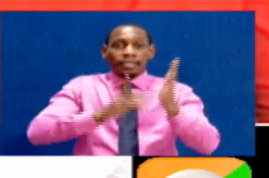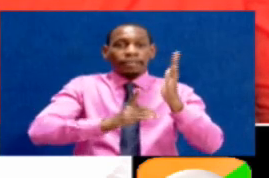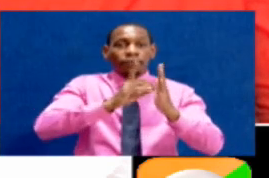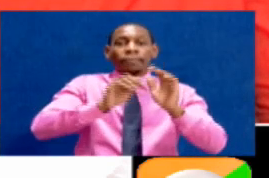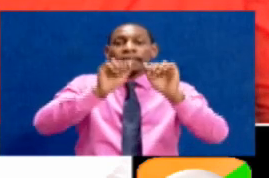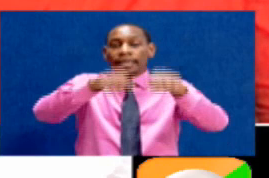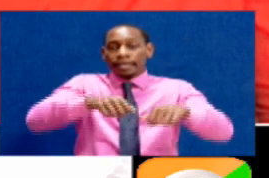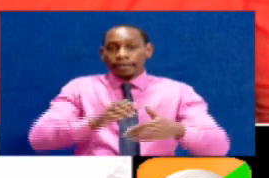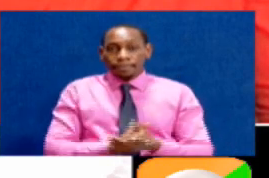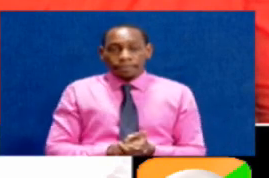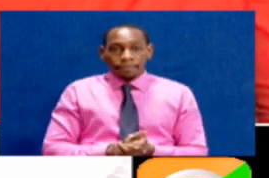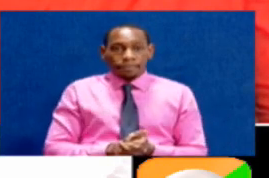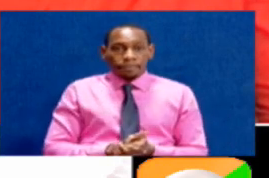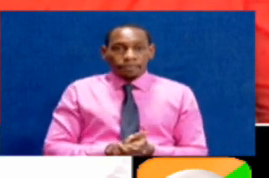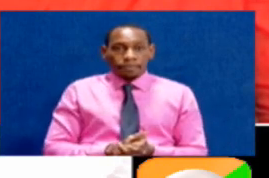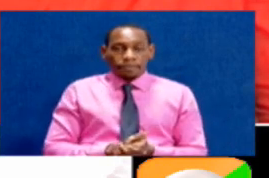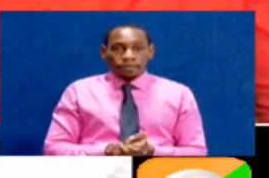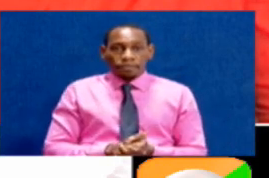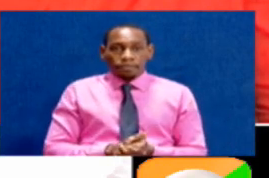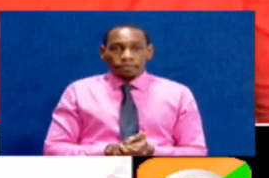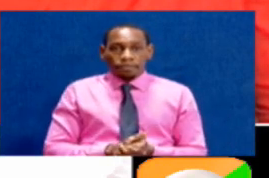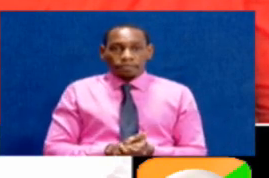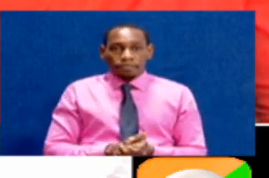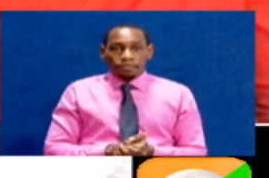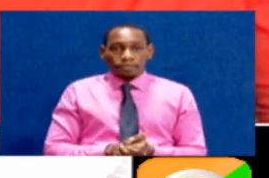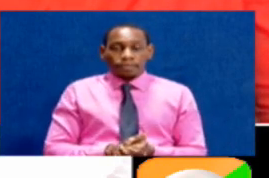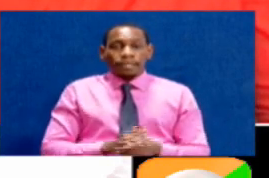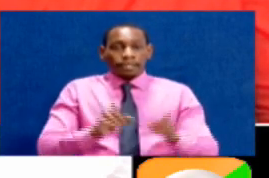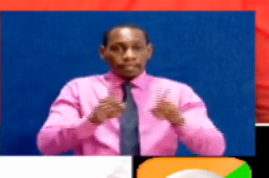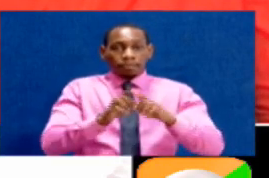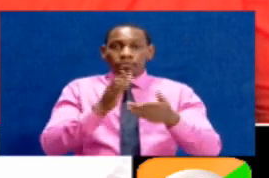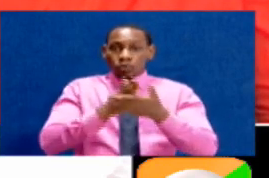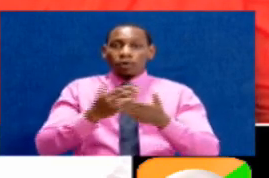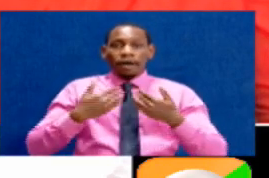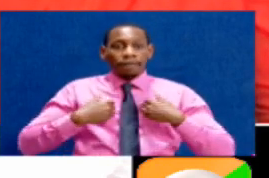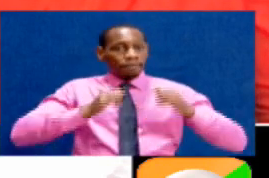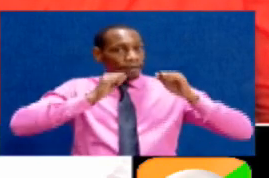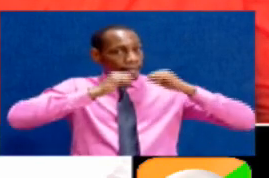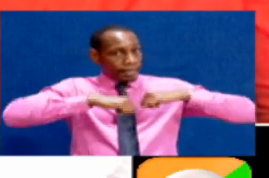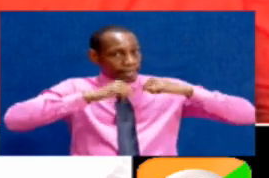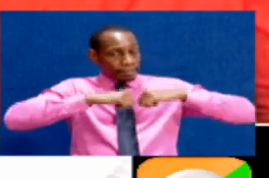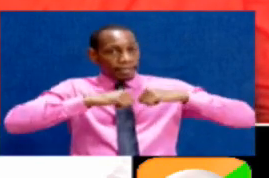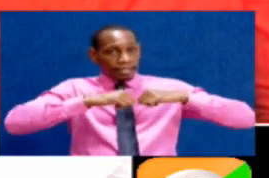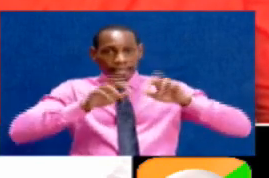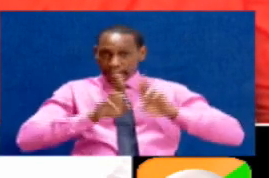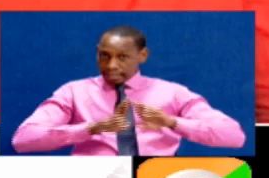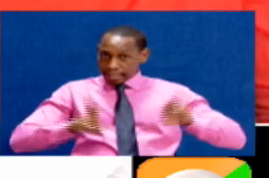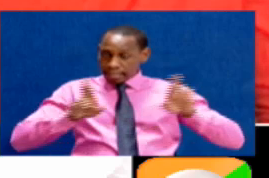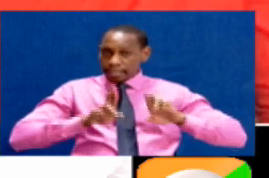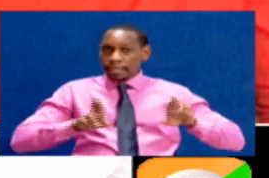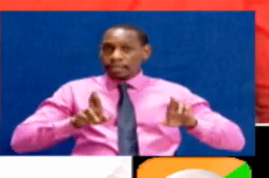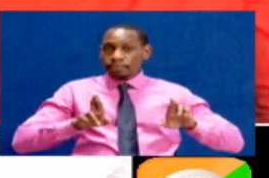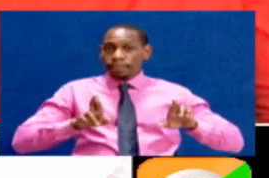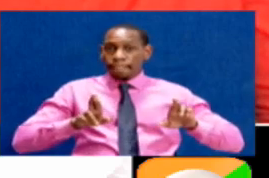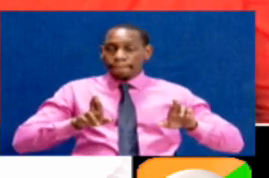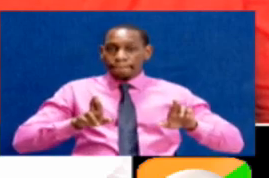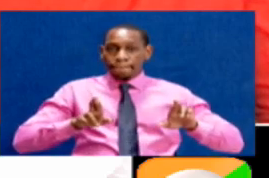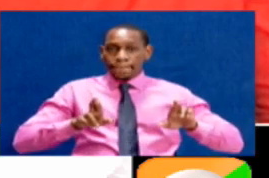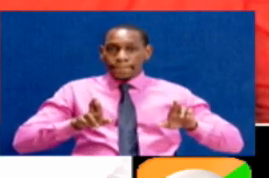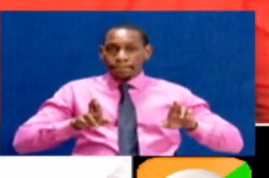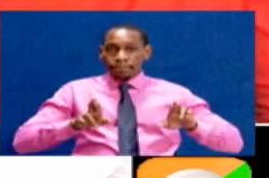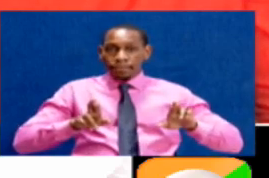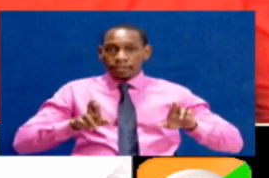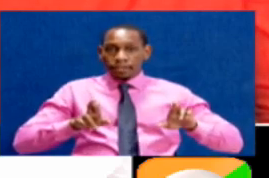development, and ensure that there is a proper agreement put in place. And